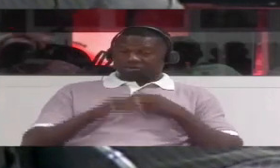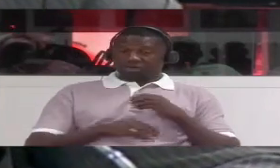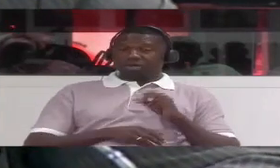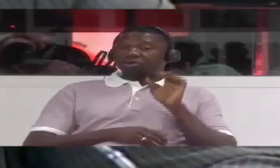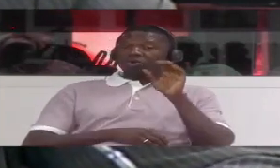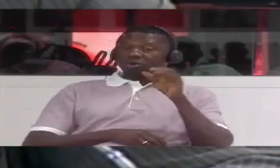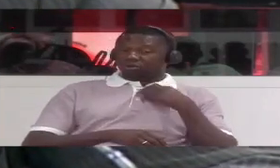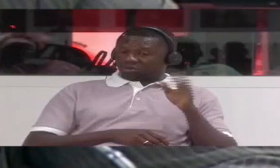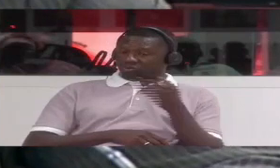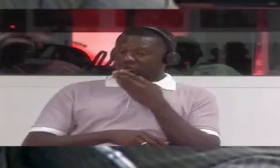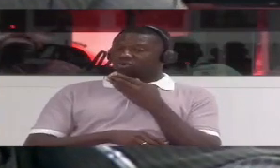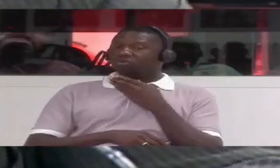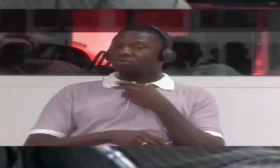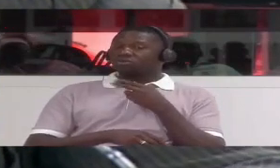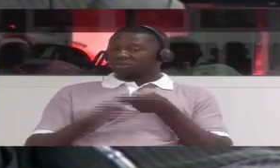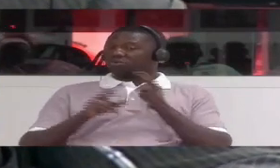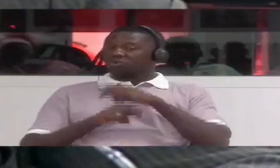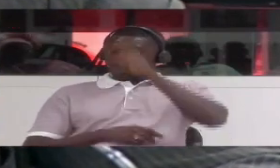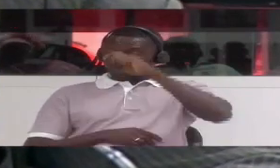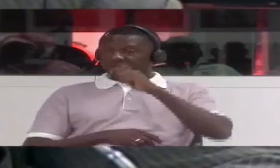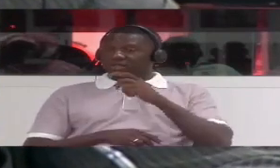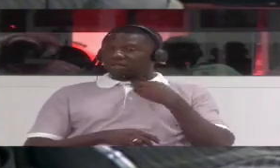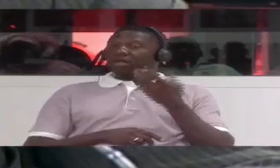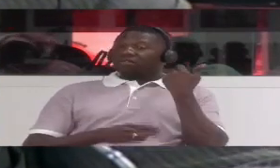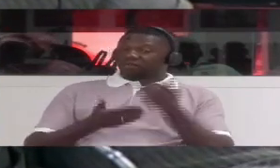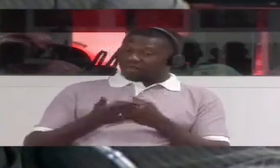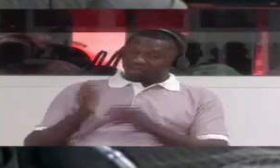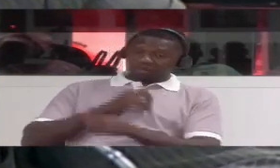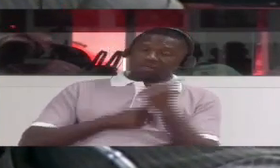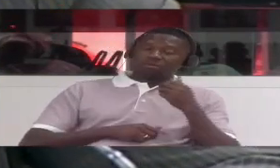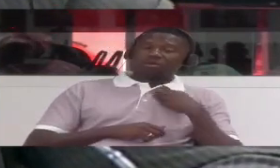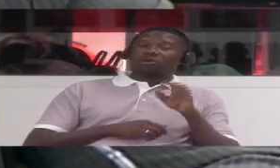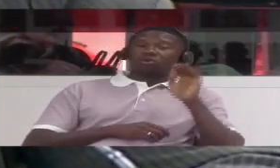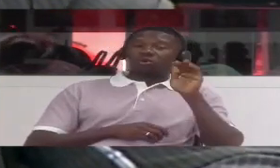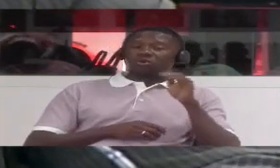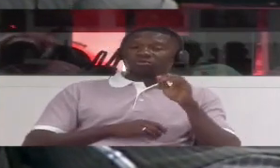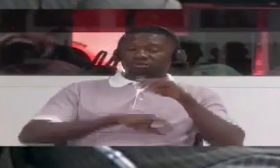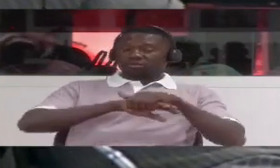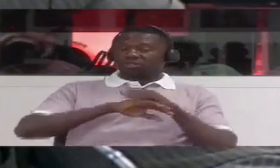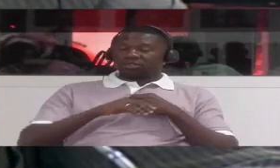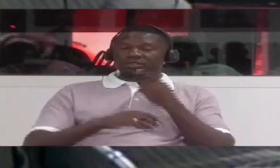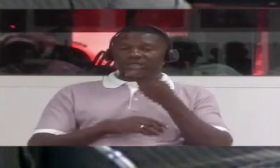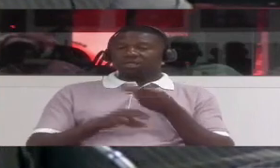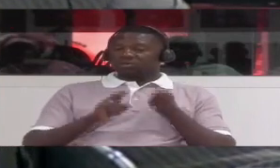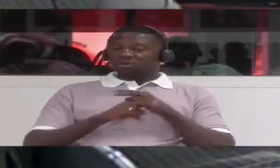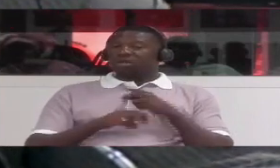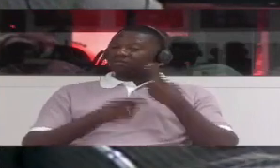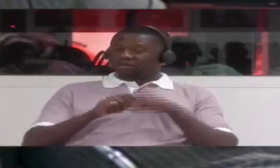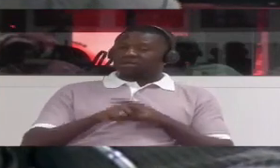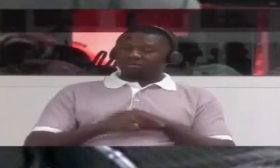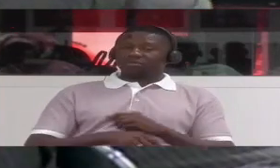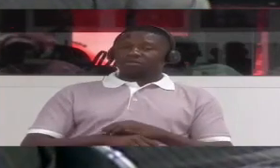will call them back that I'm safe, I've just left there. It went on like that until they told me, "Now, if you are needed, you will go." But then,